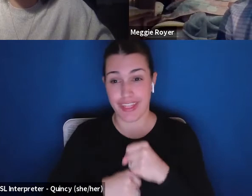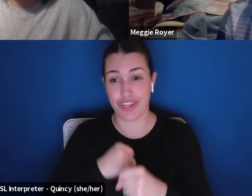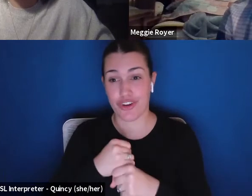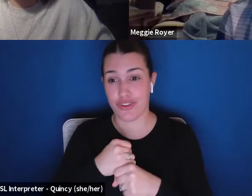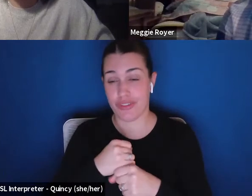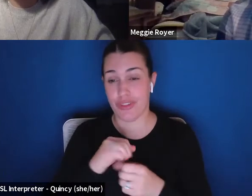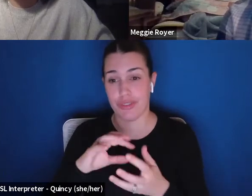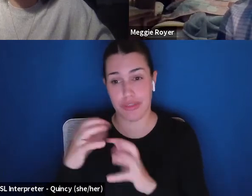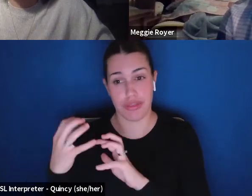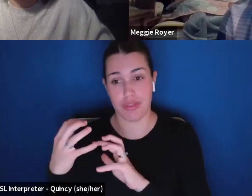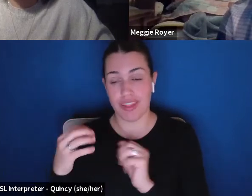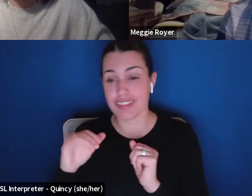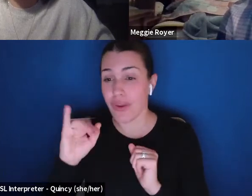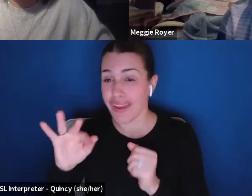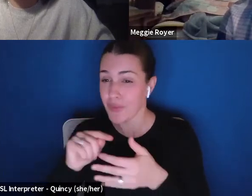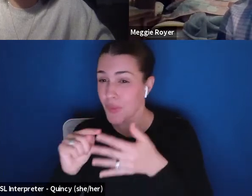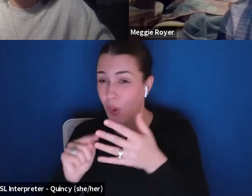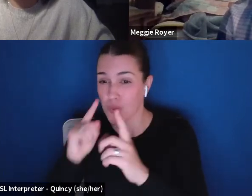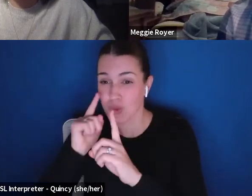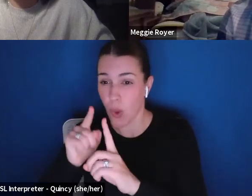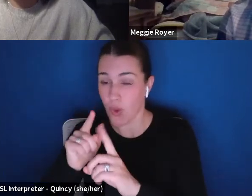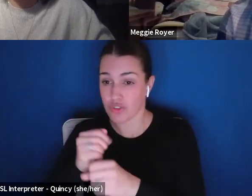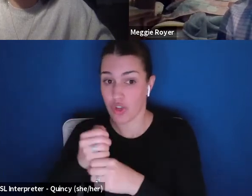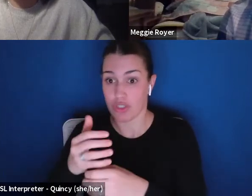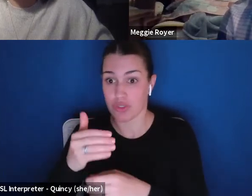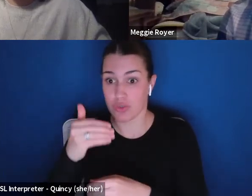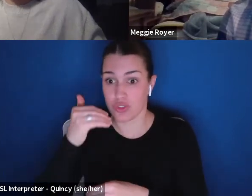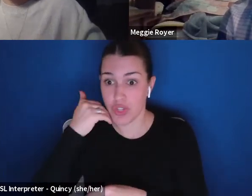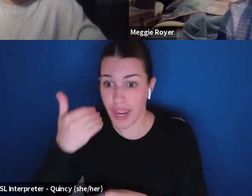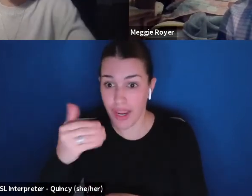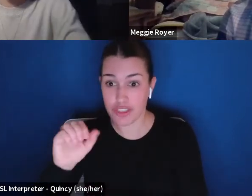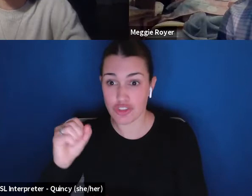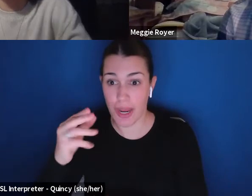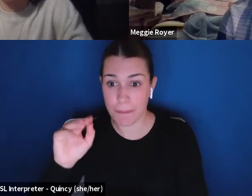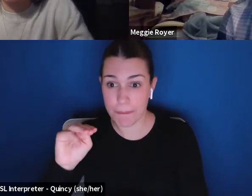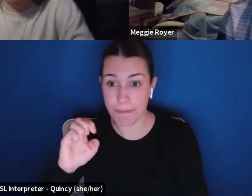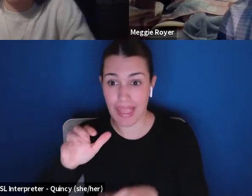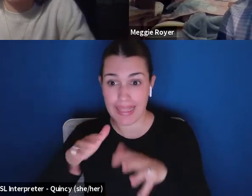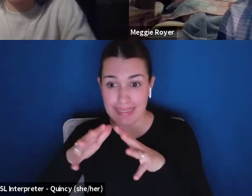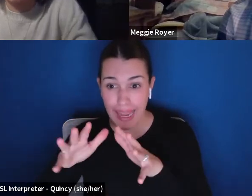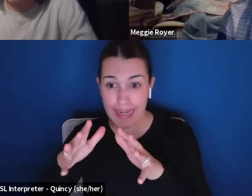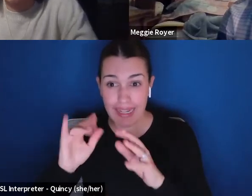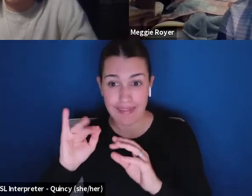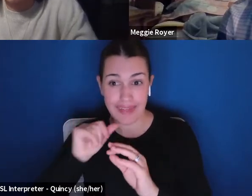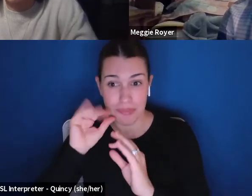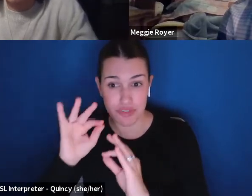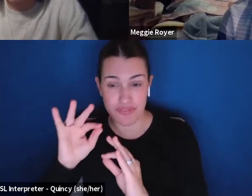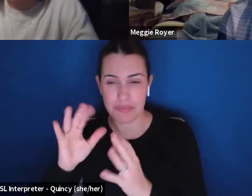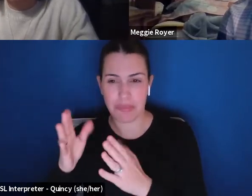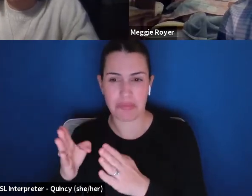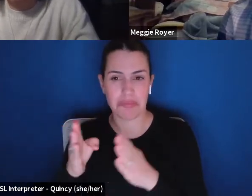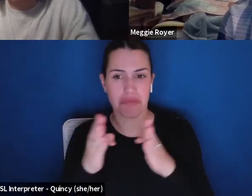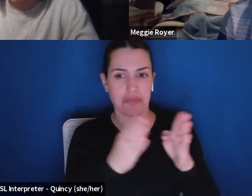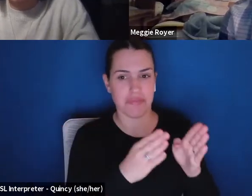creating cause you a lot of anxiety and shame, if you can't meet them perfectly, it might be time to think about creating different kinds of